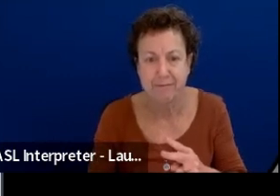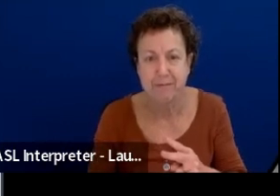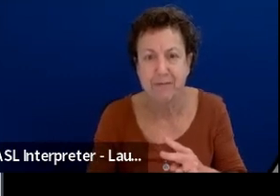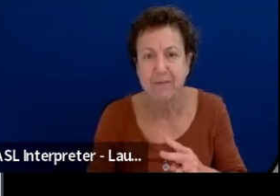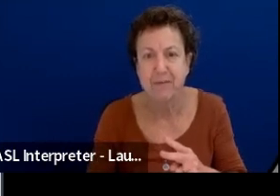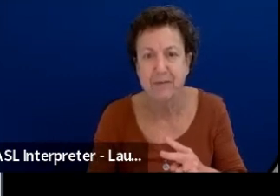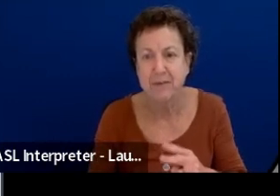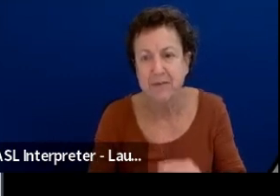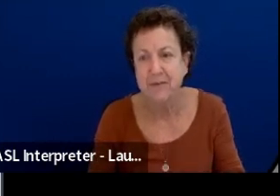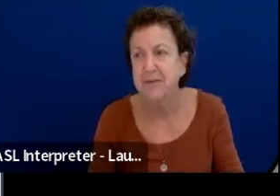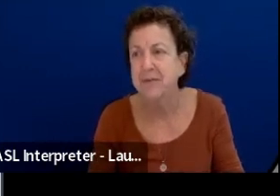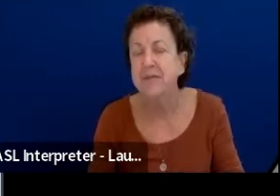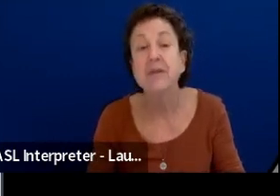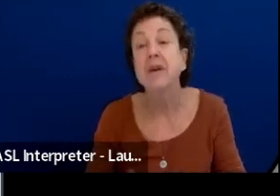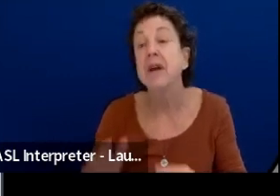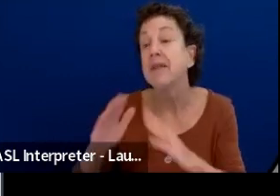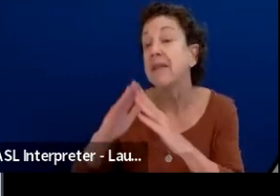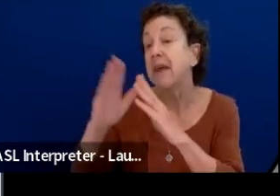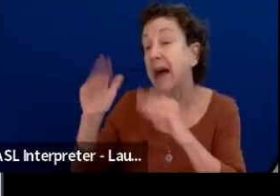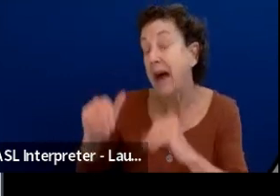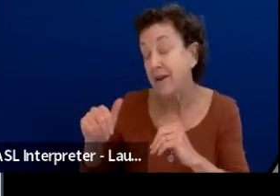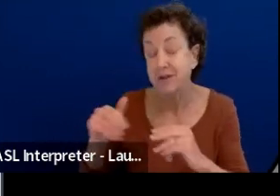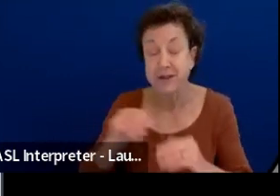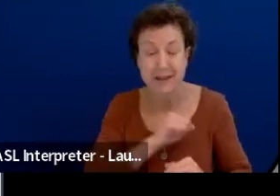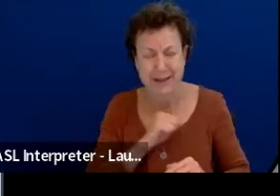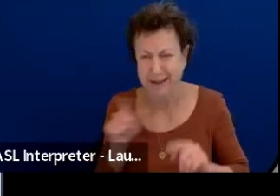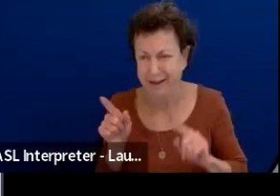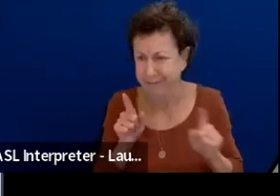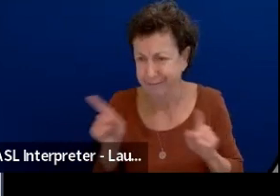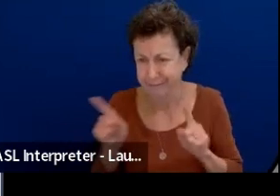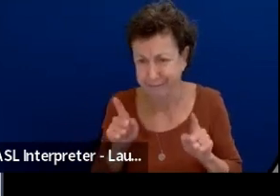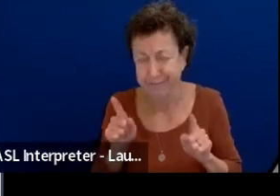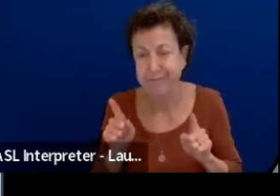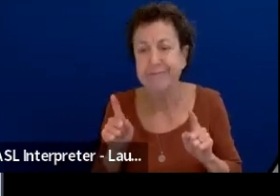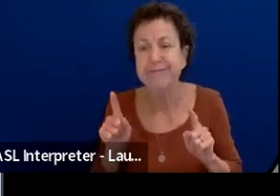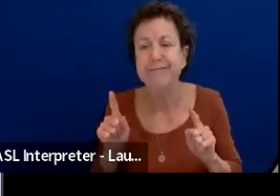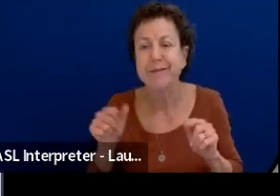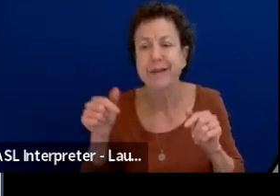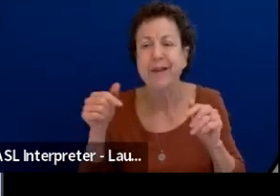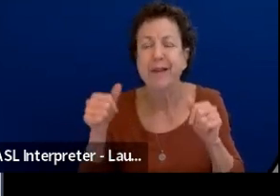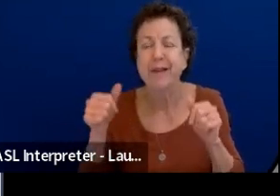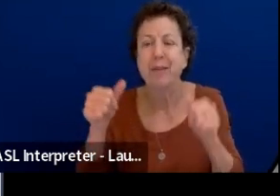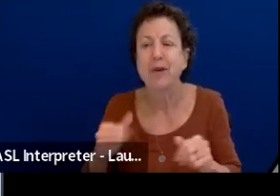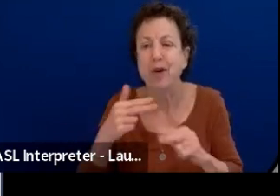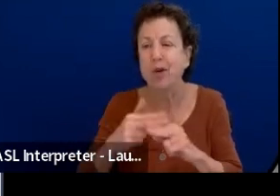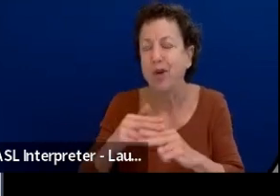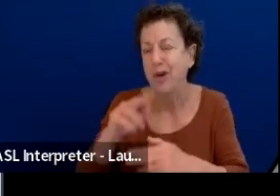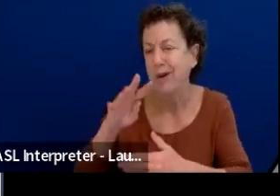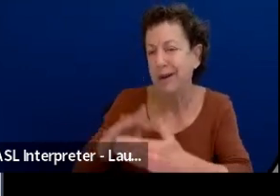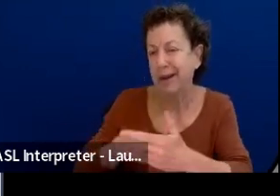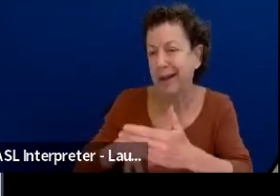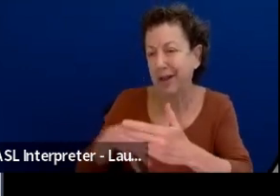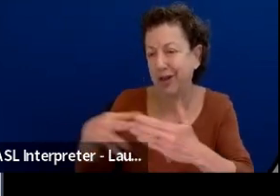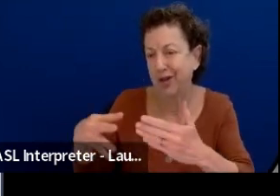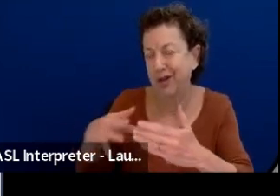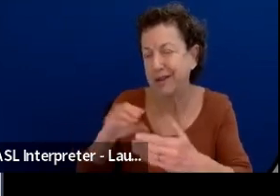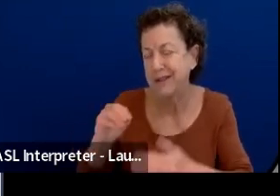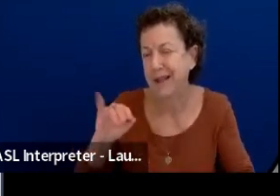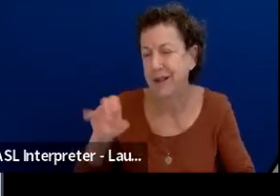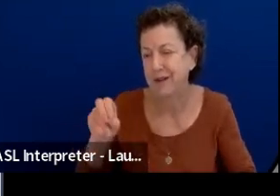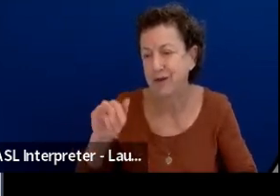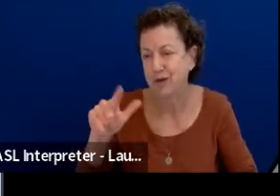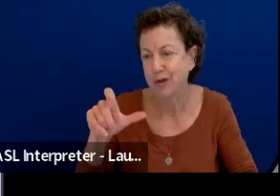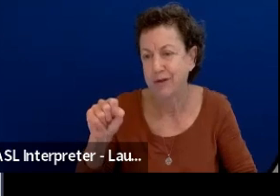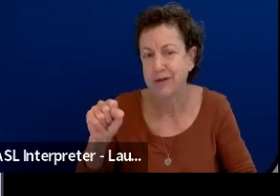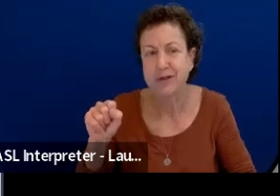So the House and the Senate all post what are called calendars and journals, and